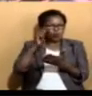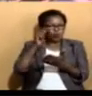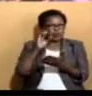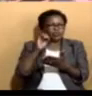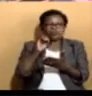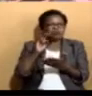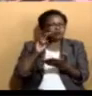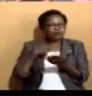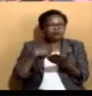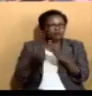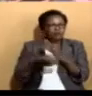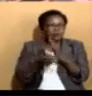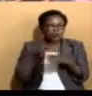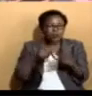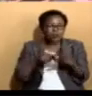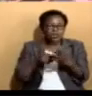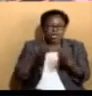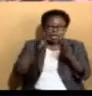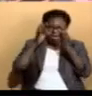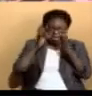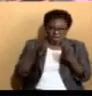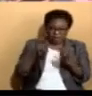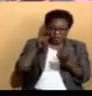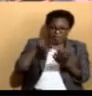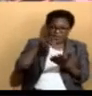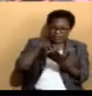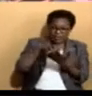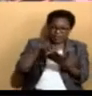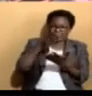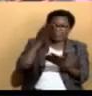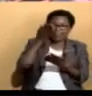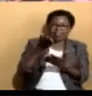as long as the Biwott case existed,